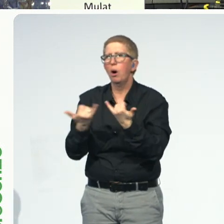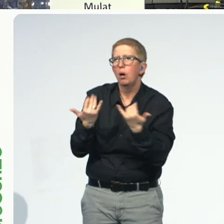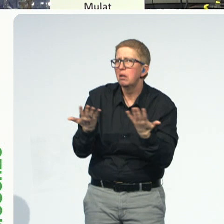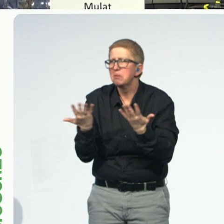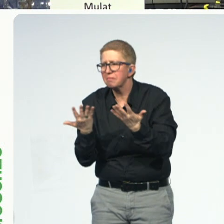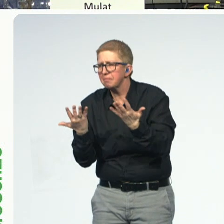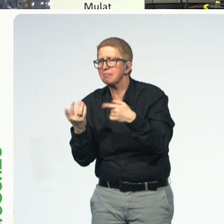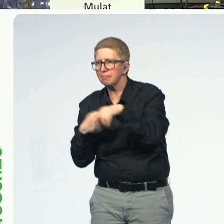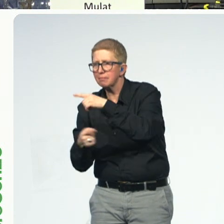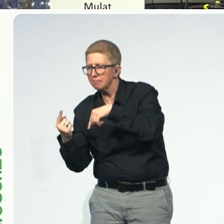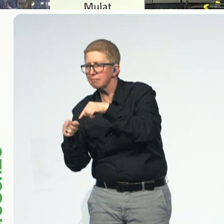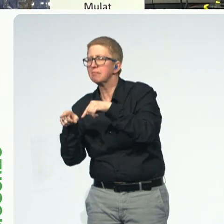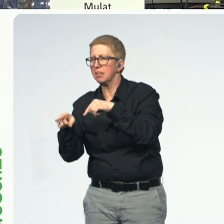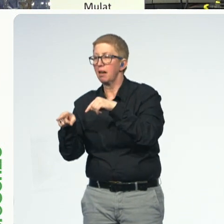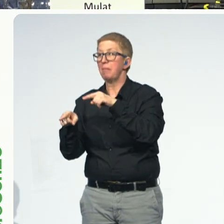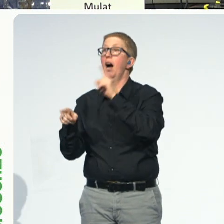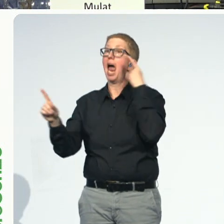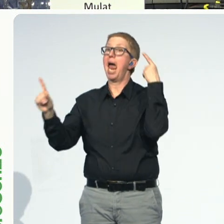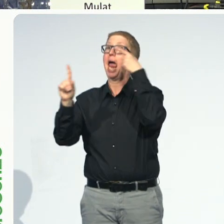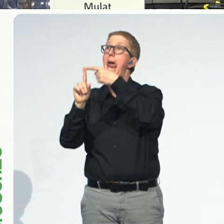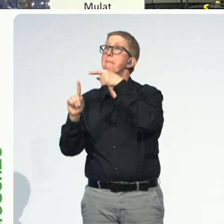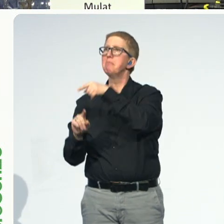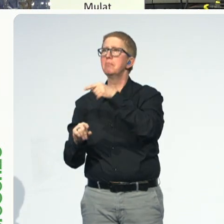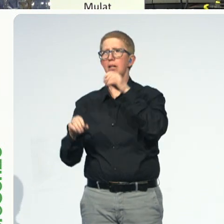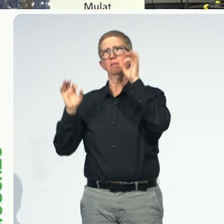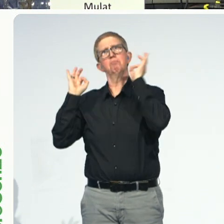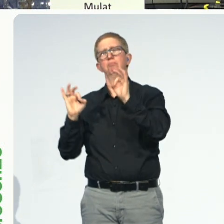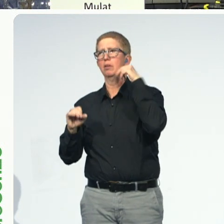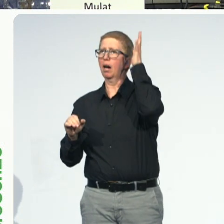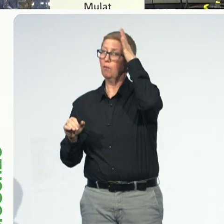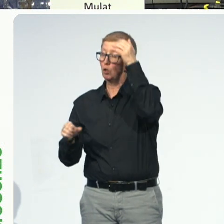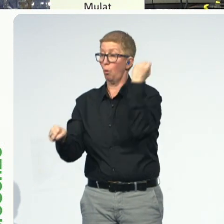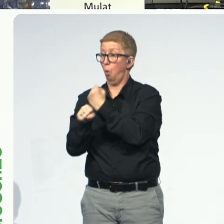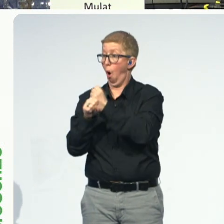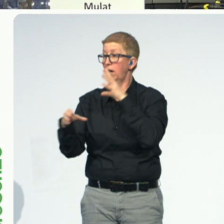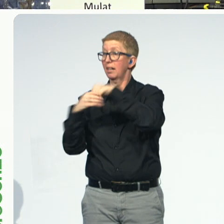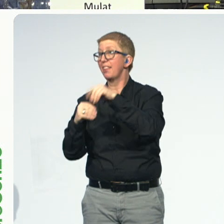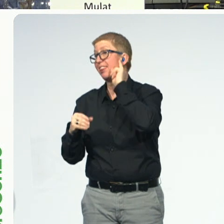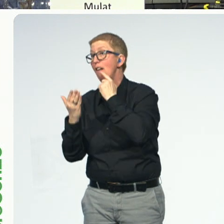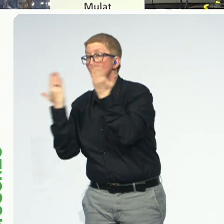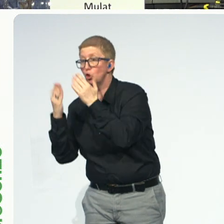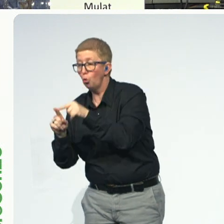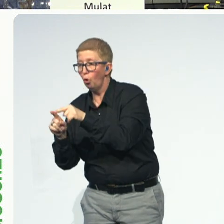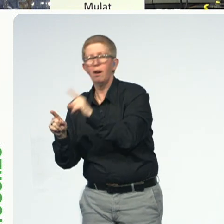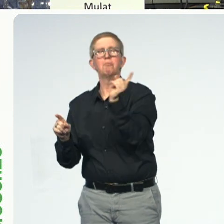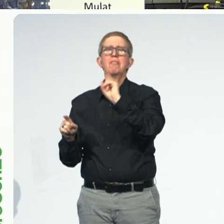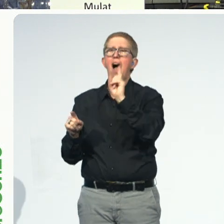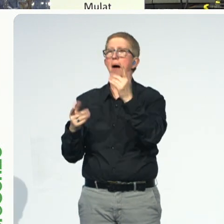where actually educational services not available for these children. After a year, we also